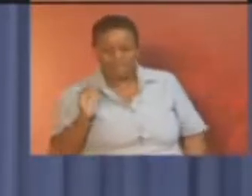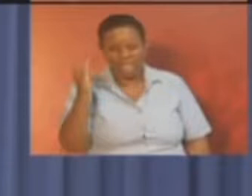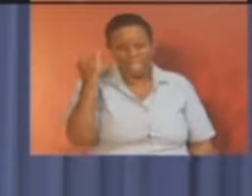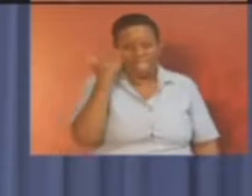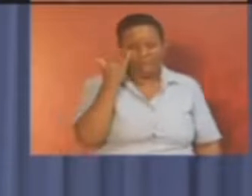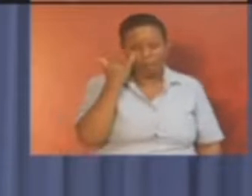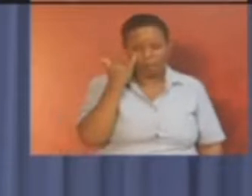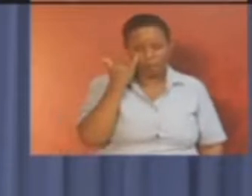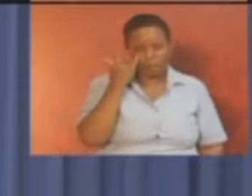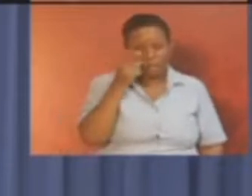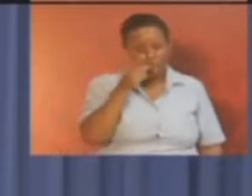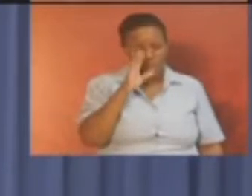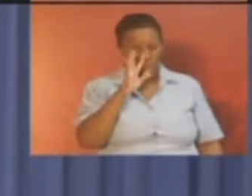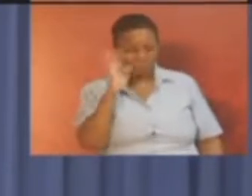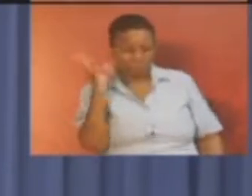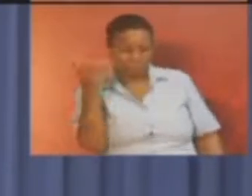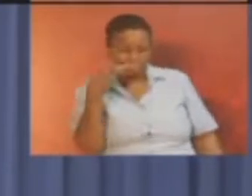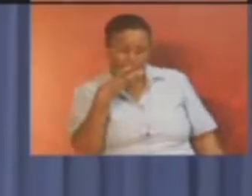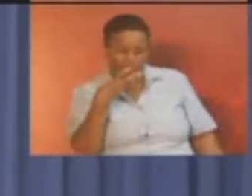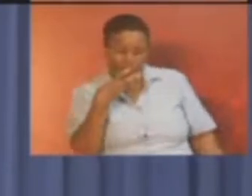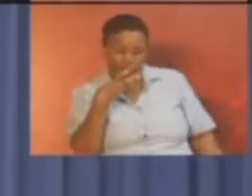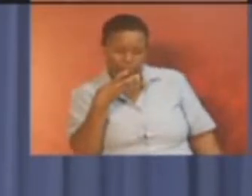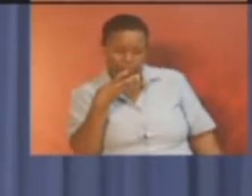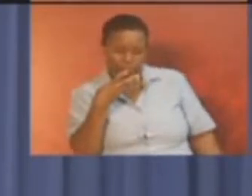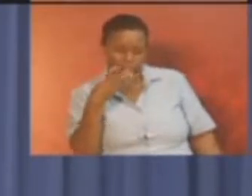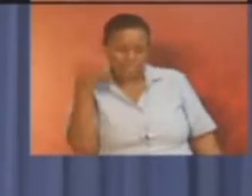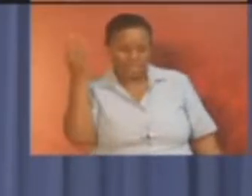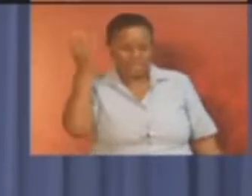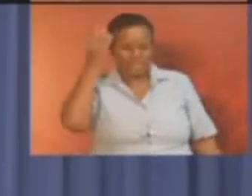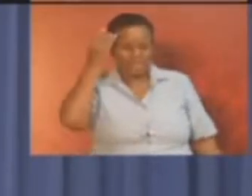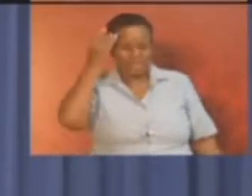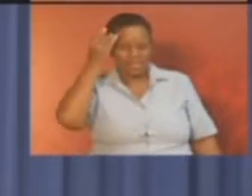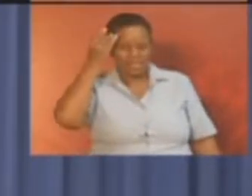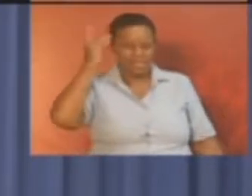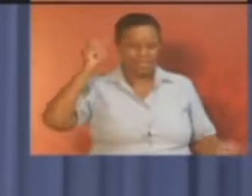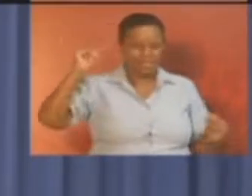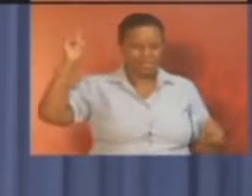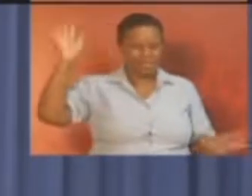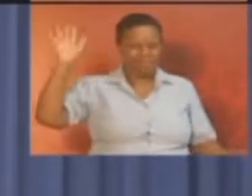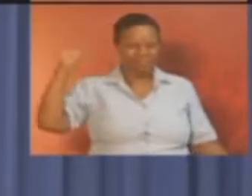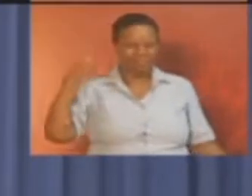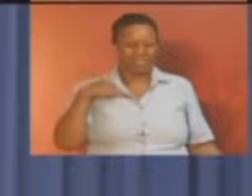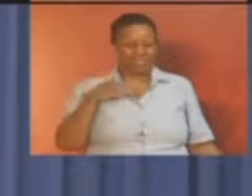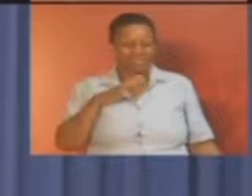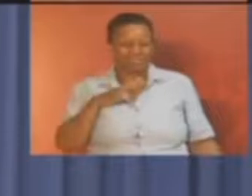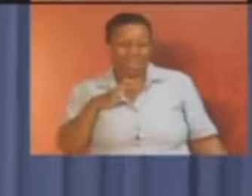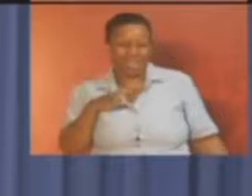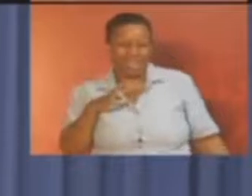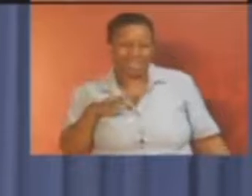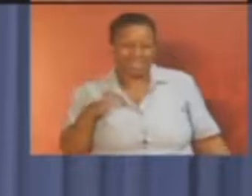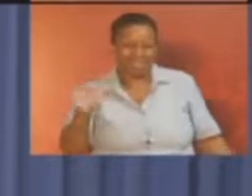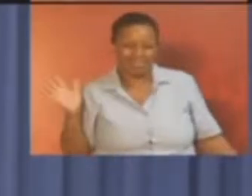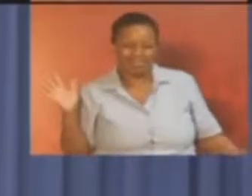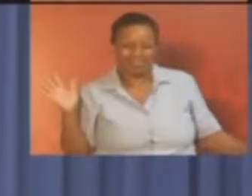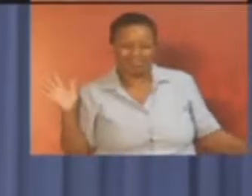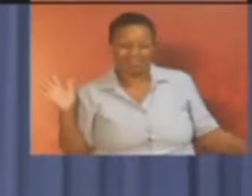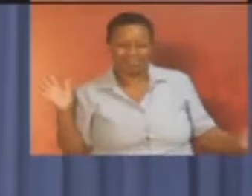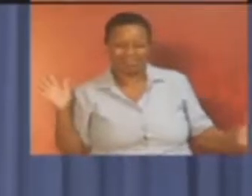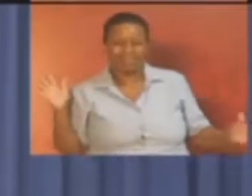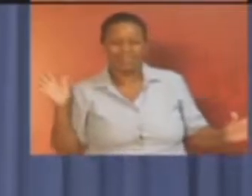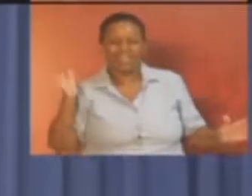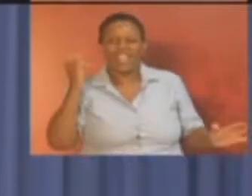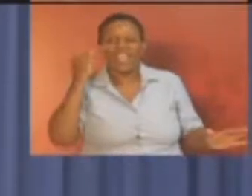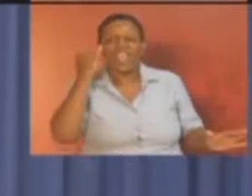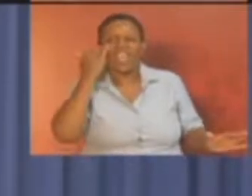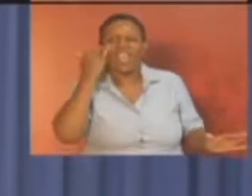damn continues, God is a Trinity continue, not me but he, if that continues, what decision do you expect me to make on the 23rd